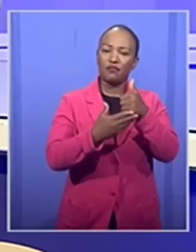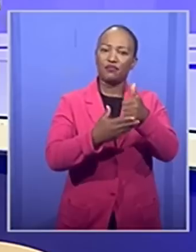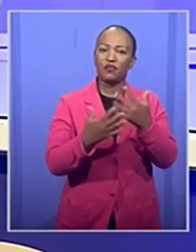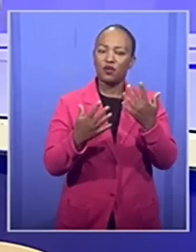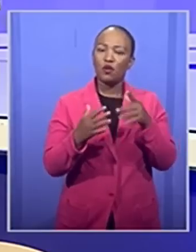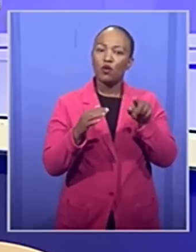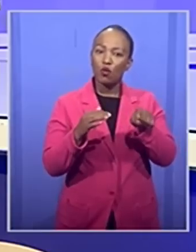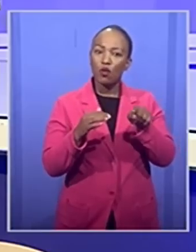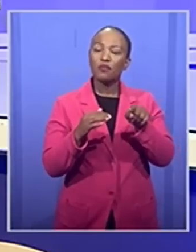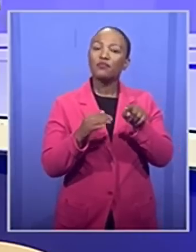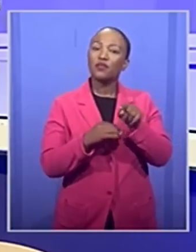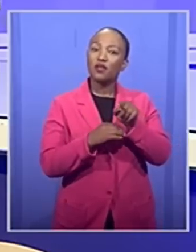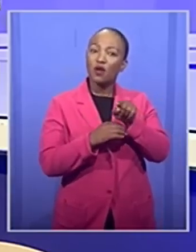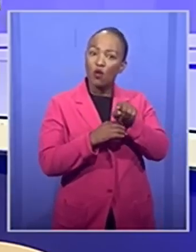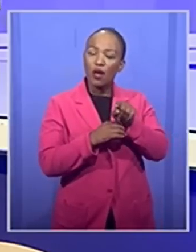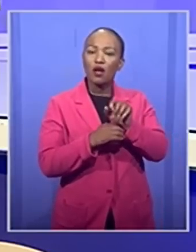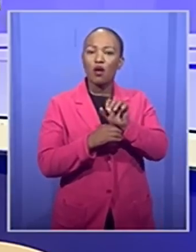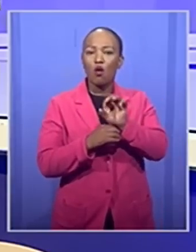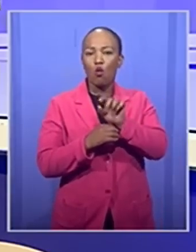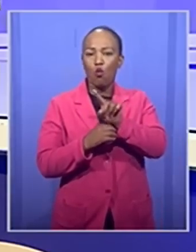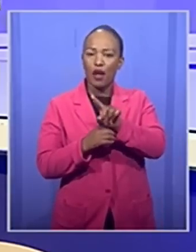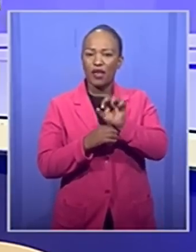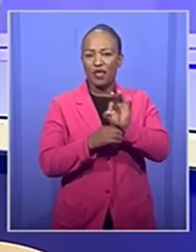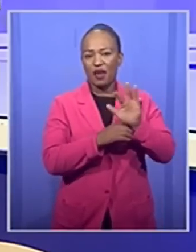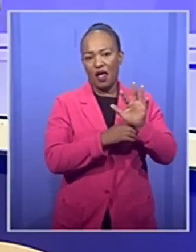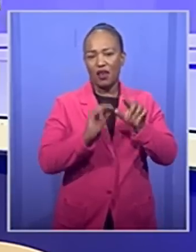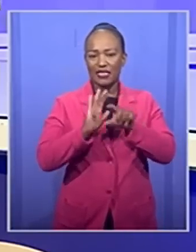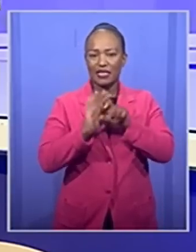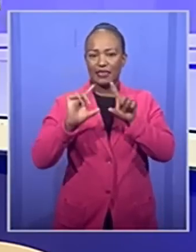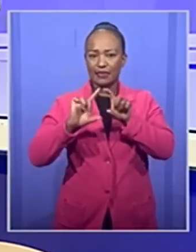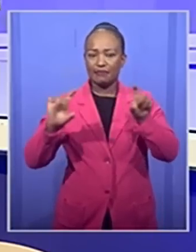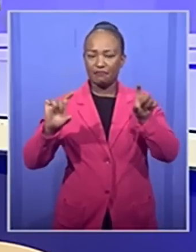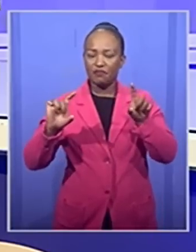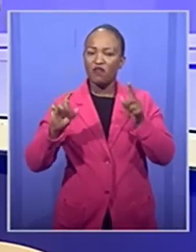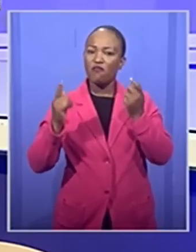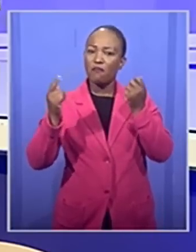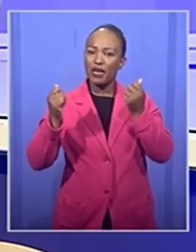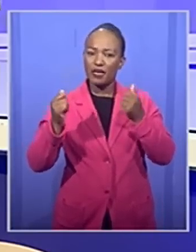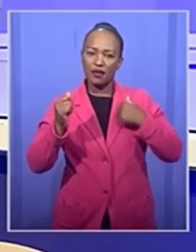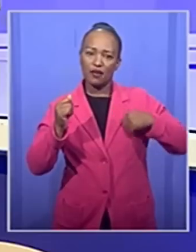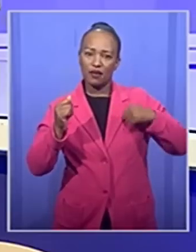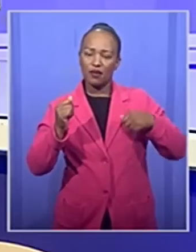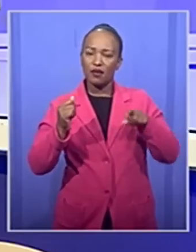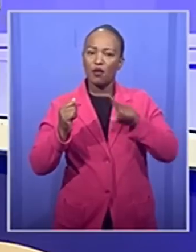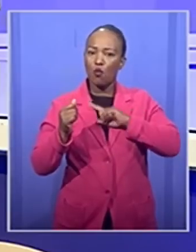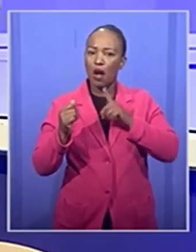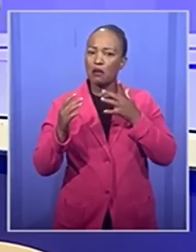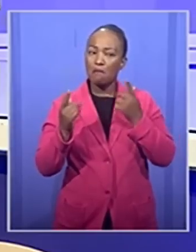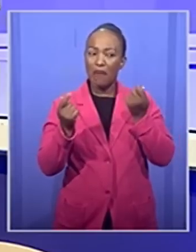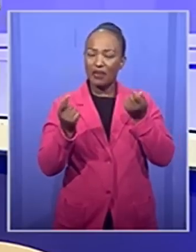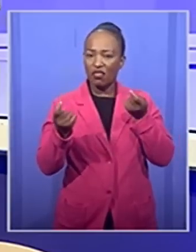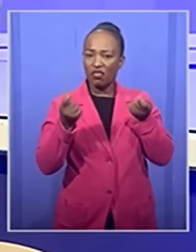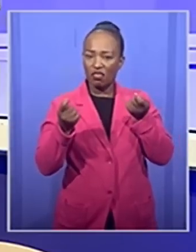ya 130 ya molao wa taolo ya mašeleng ya mebasepala ka baka la taolompe ya